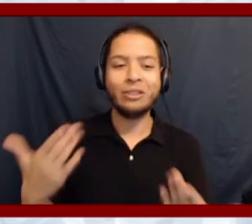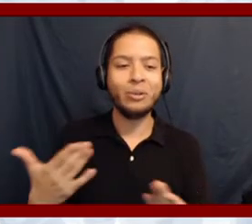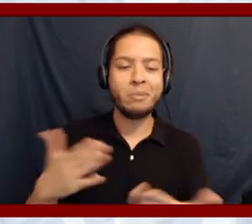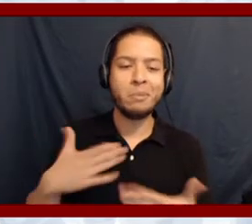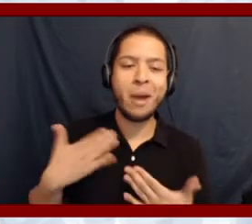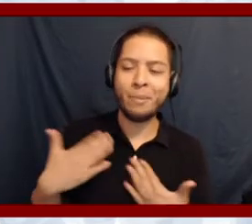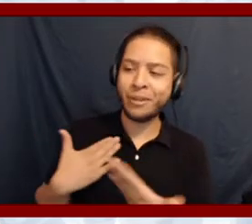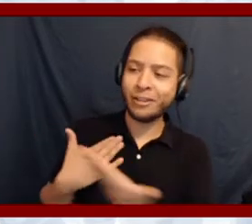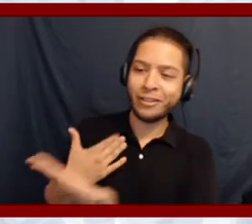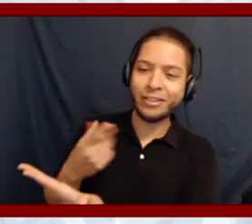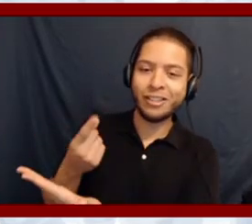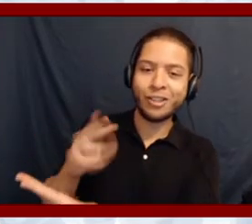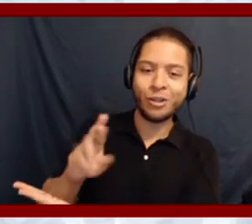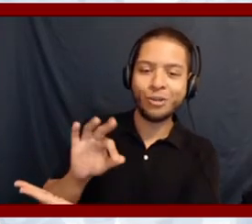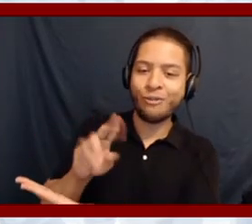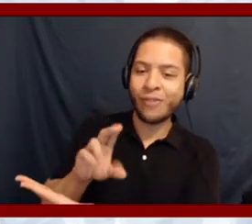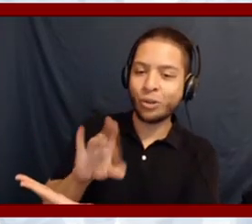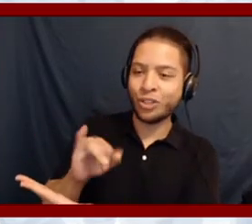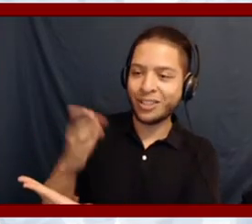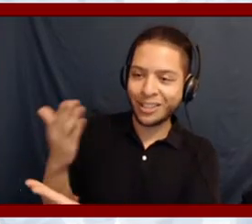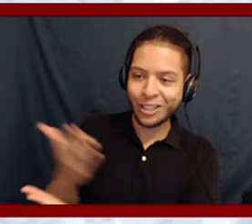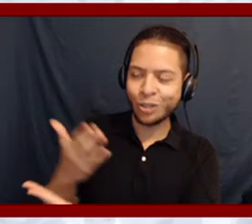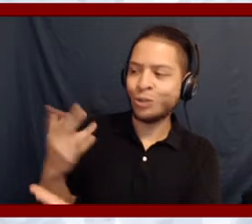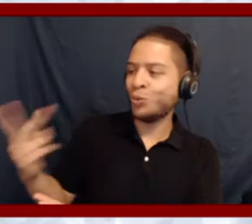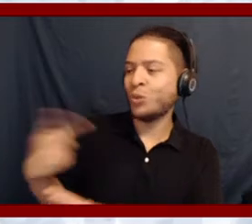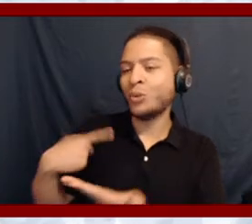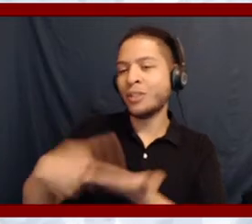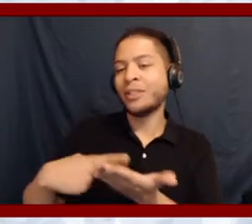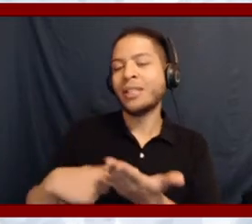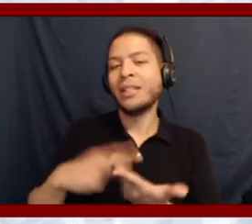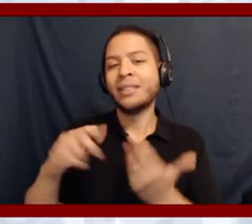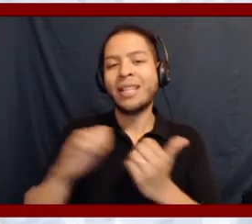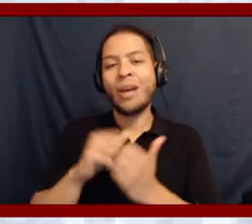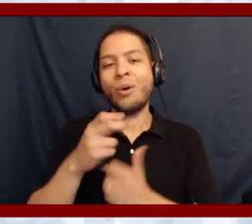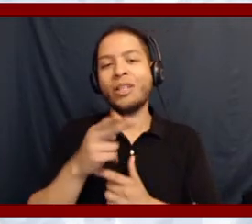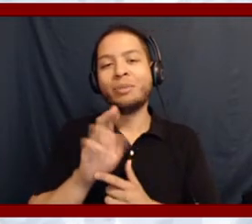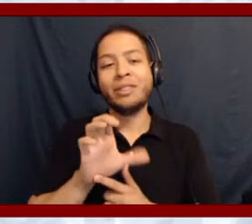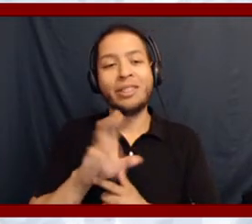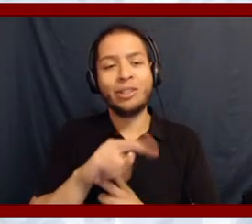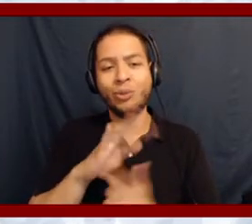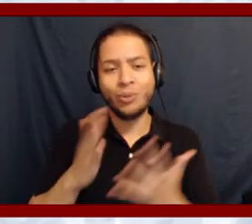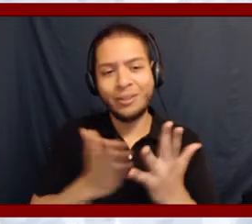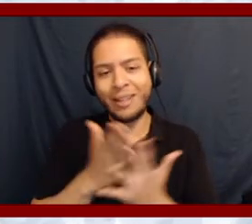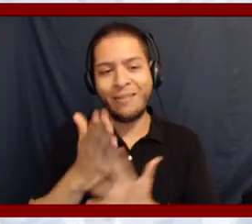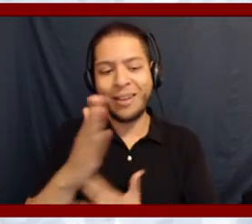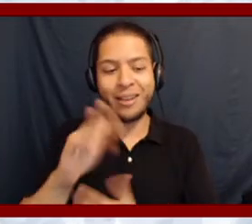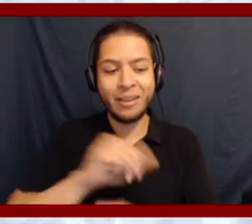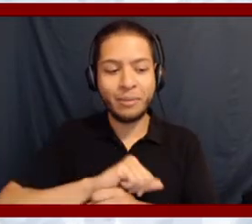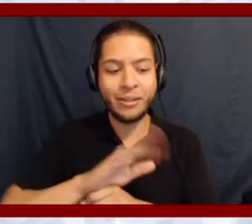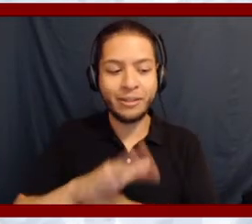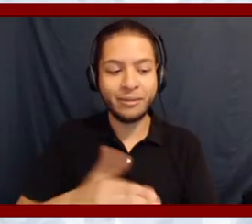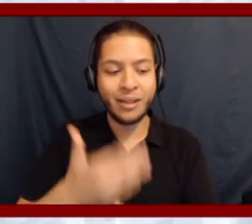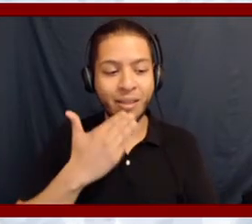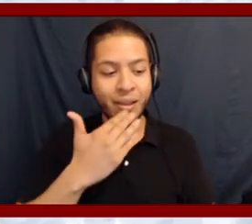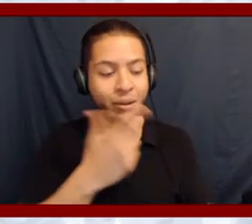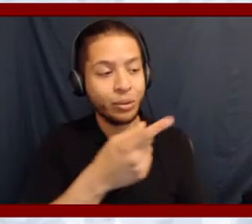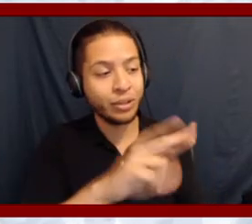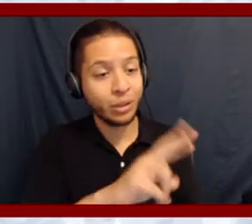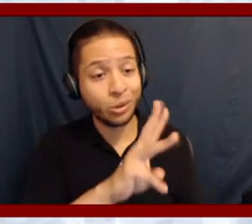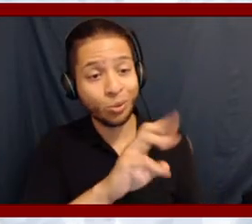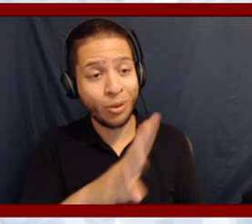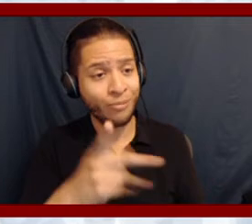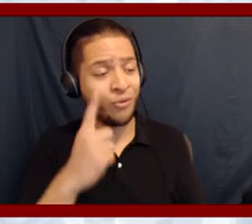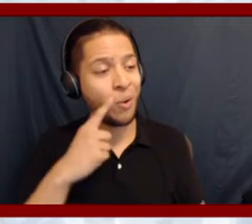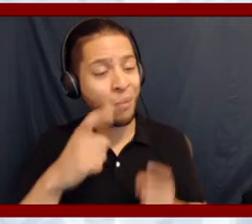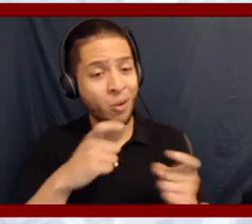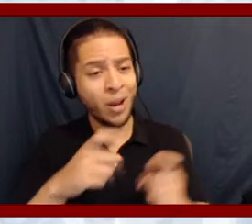how HBCUs have navigated the pandemic. Dr. Webb, thank you for moderating it, but more importantly for the work you do,